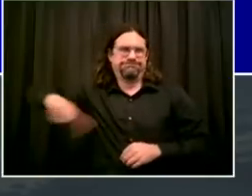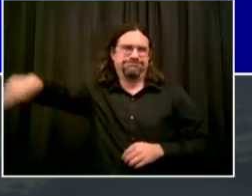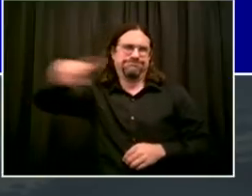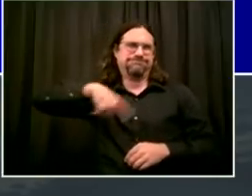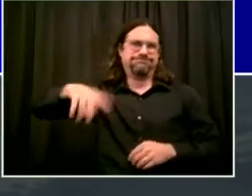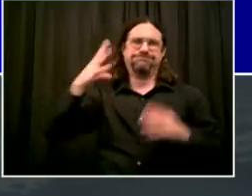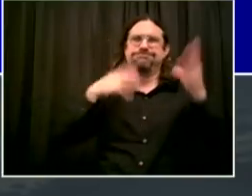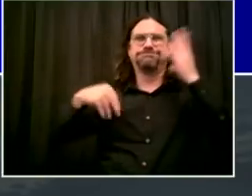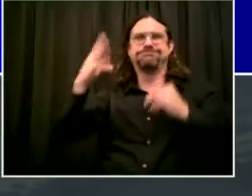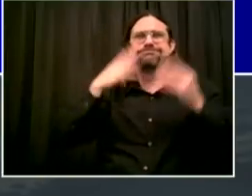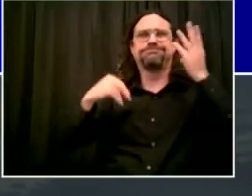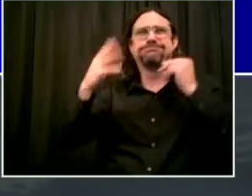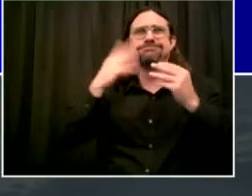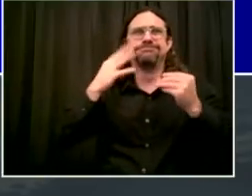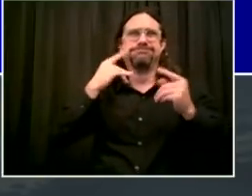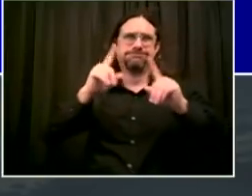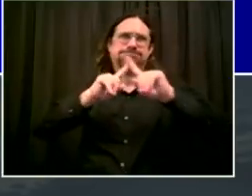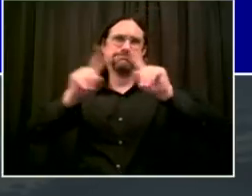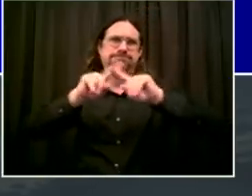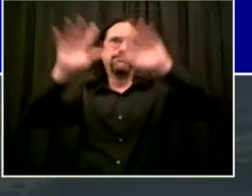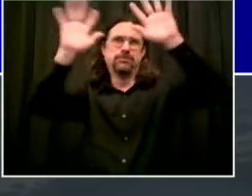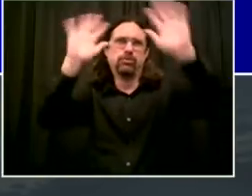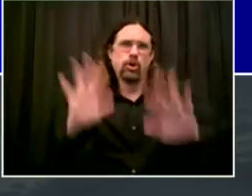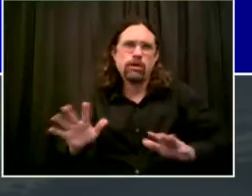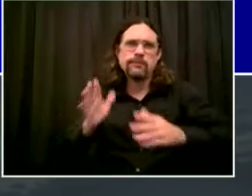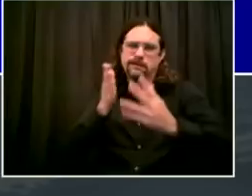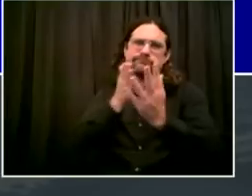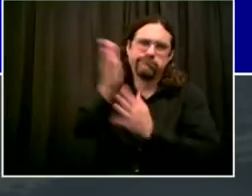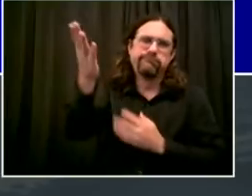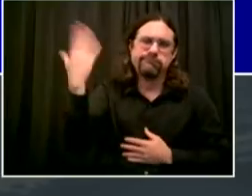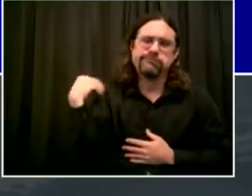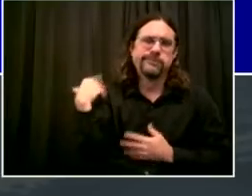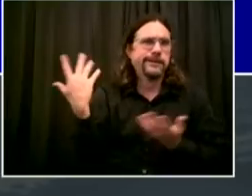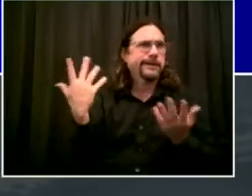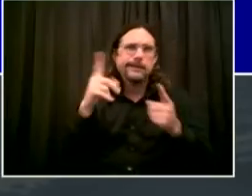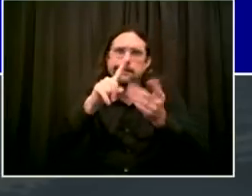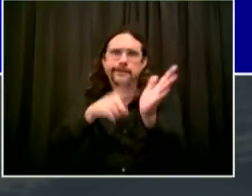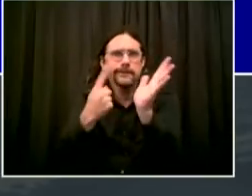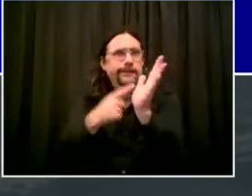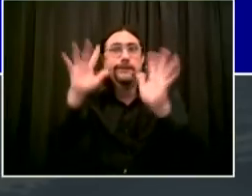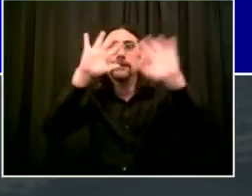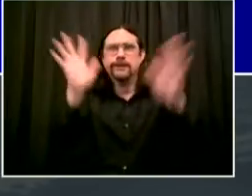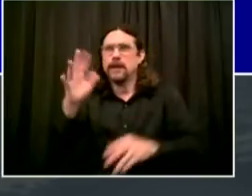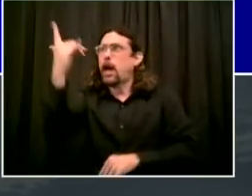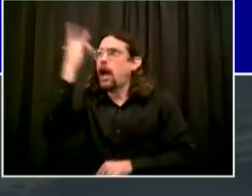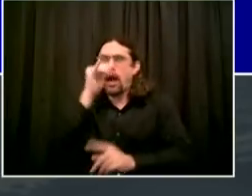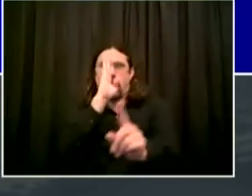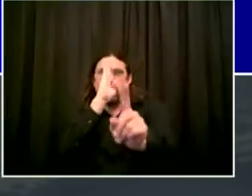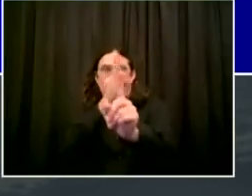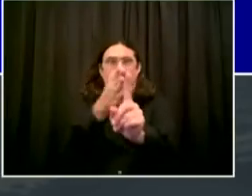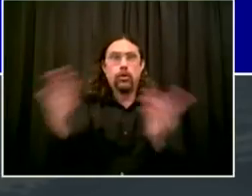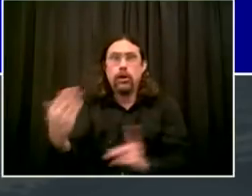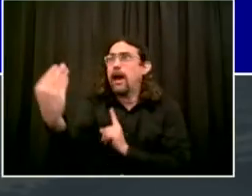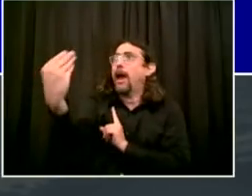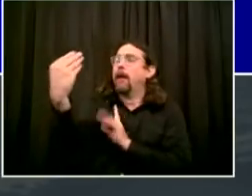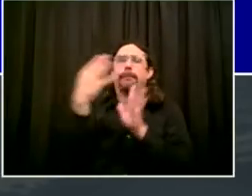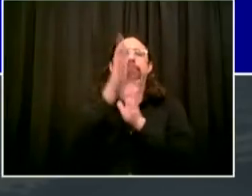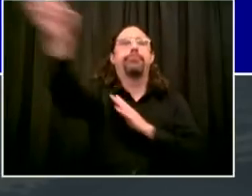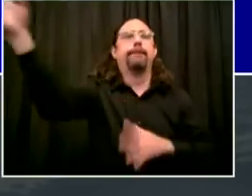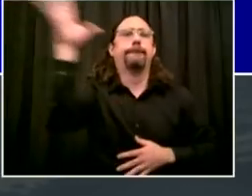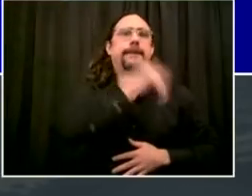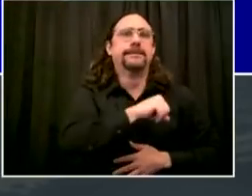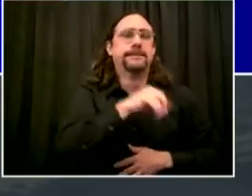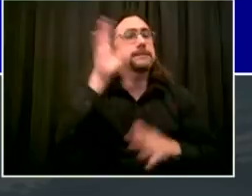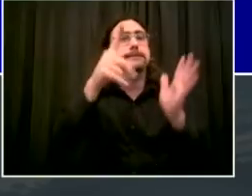matter what last-minute shifts in a storm. And we're particularly concerned about areas that are vulnerable based on the projections we have